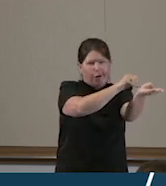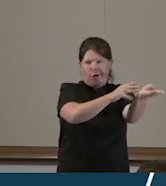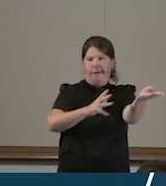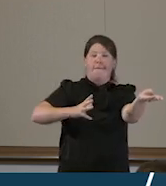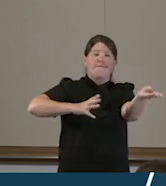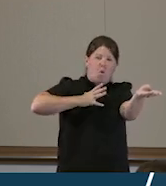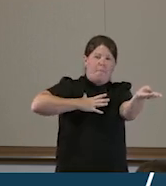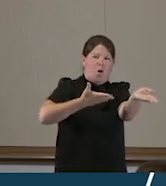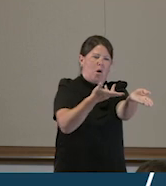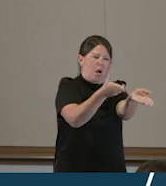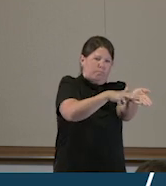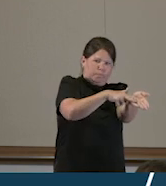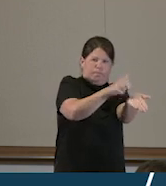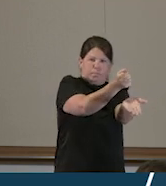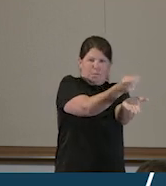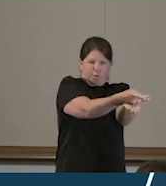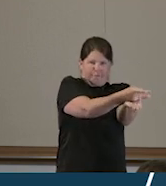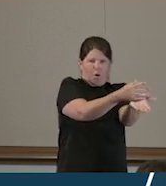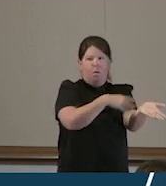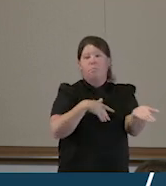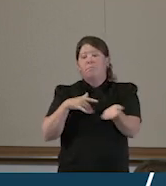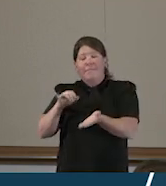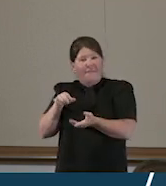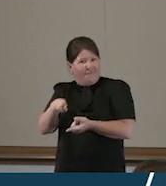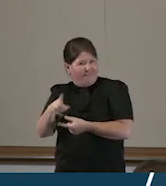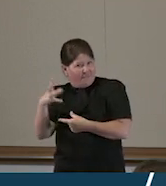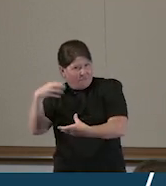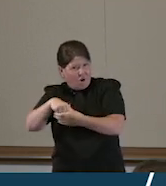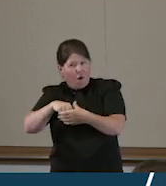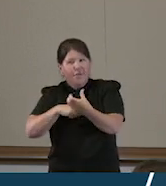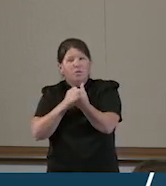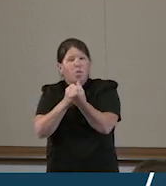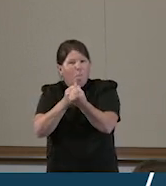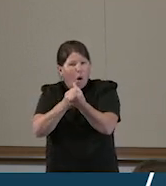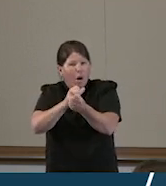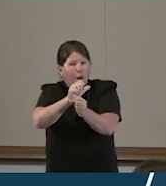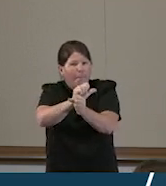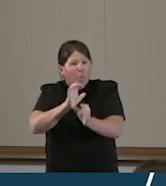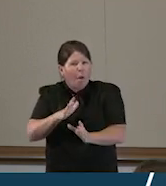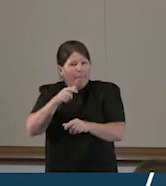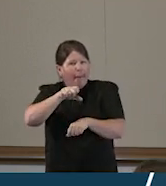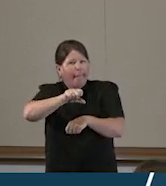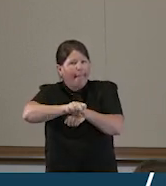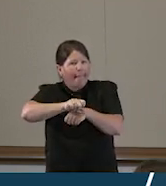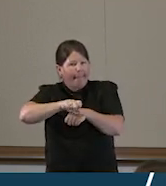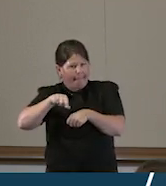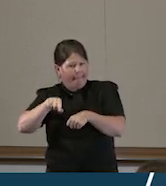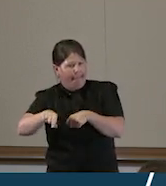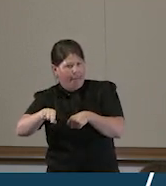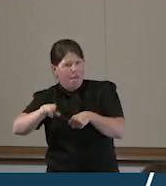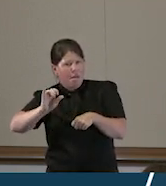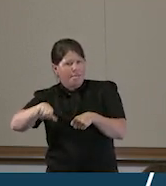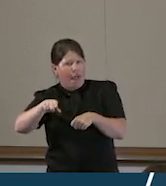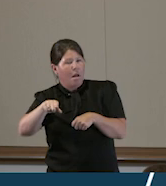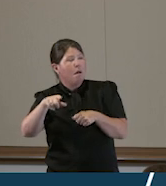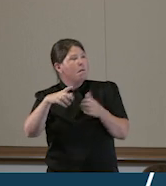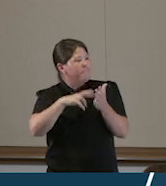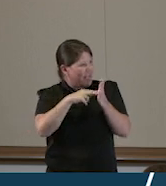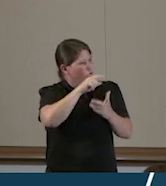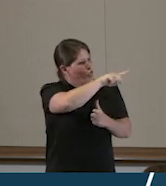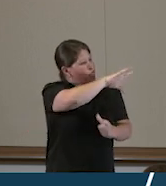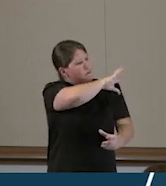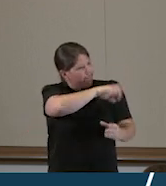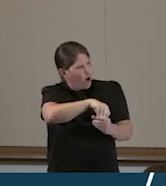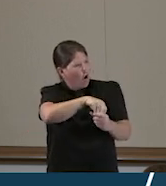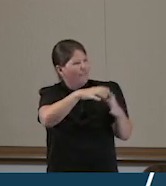any supported employment, anything like that. So that you are involved in the decision making and that